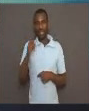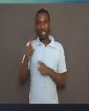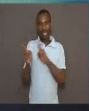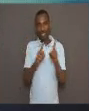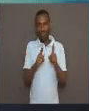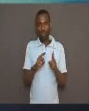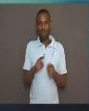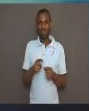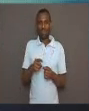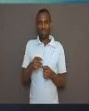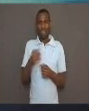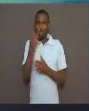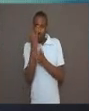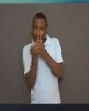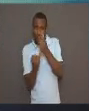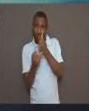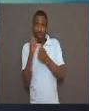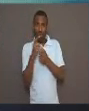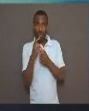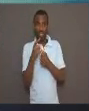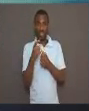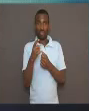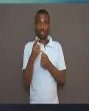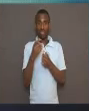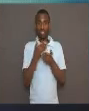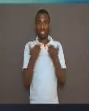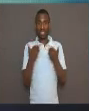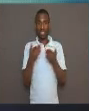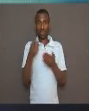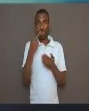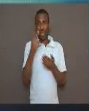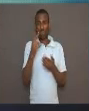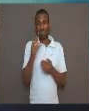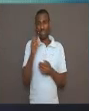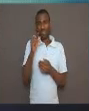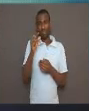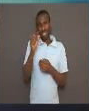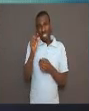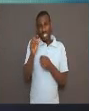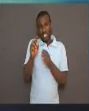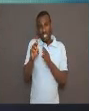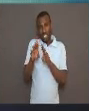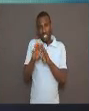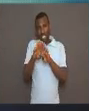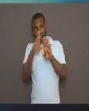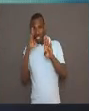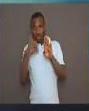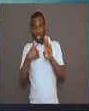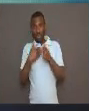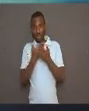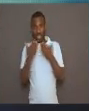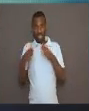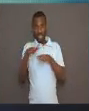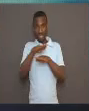tubes or to be drawn into small openings, such as those between